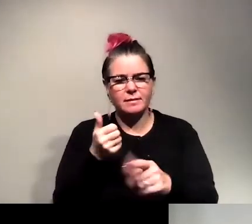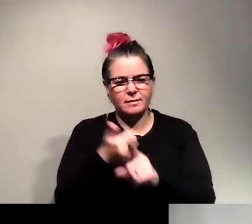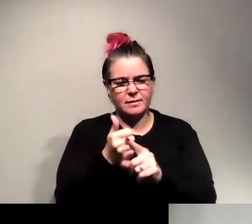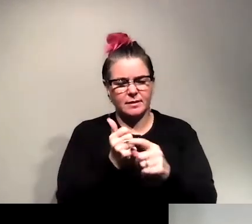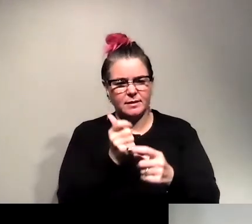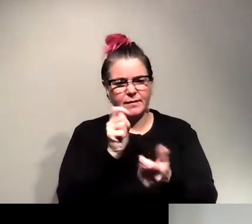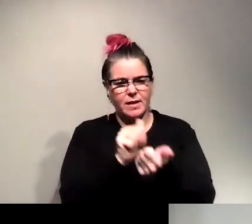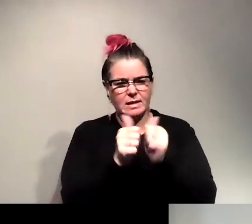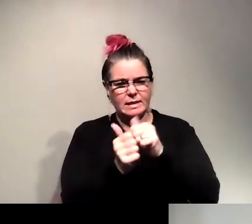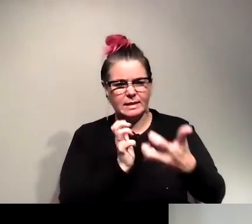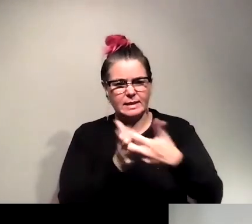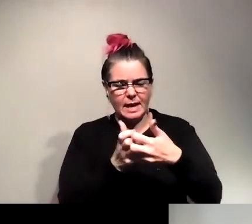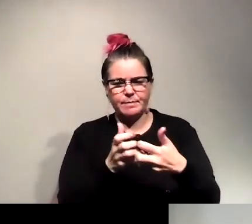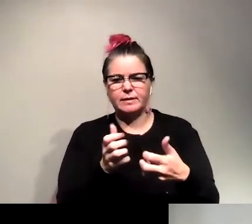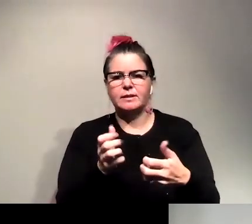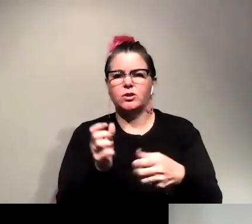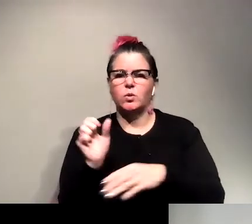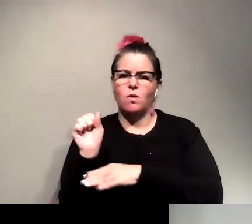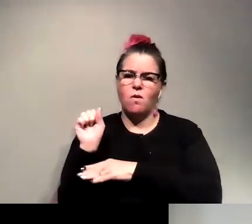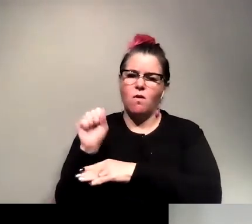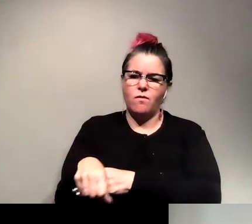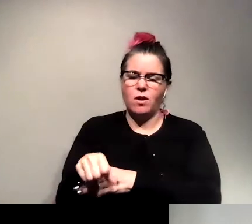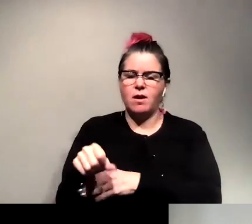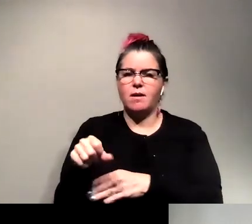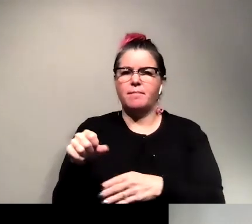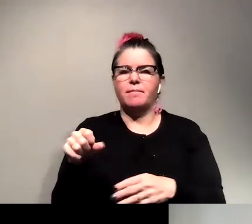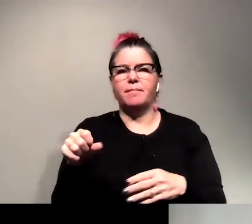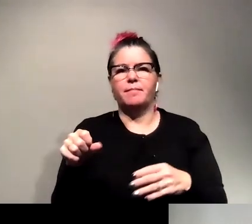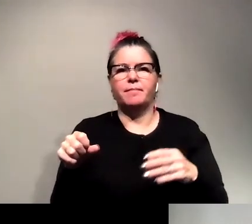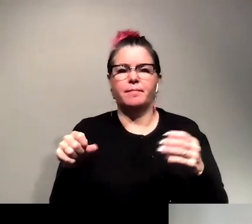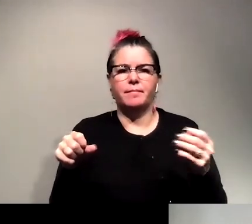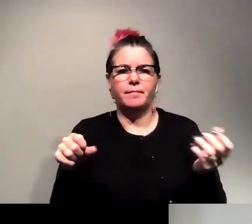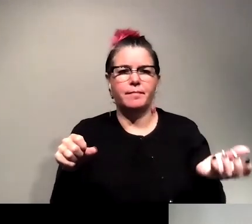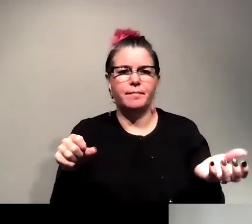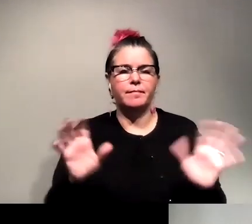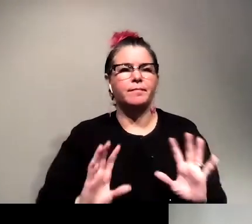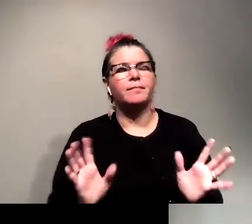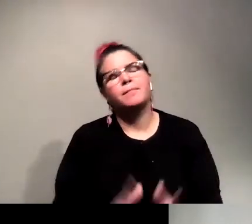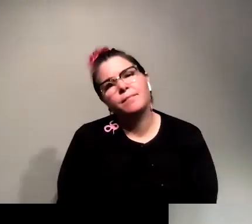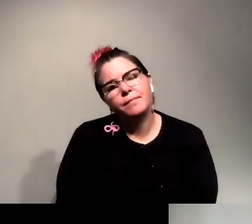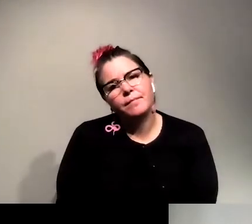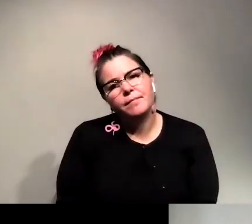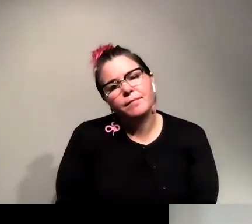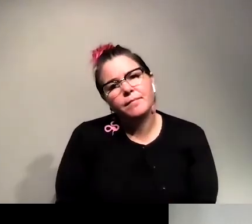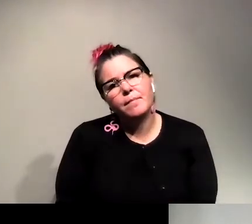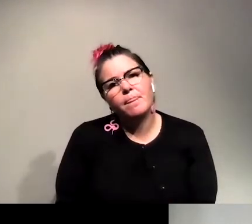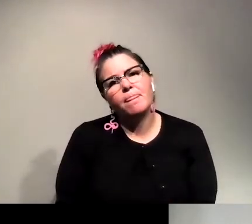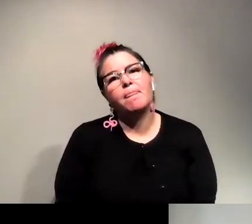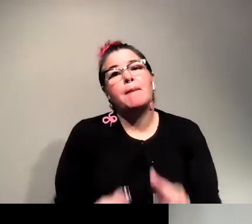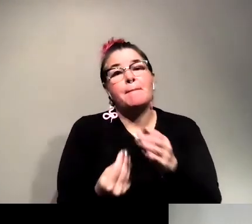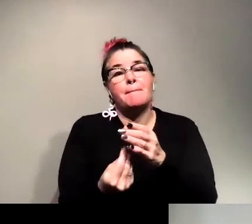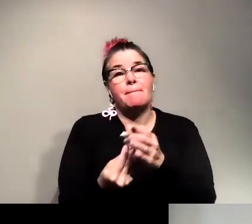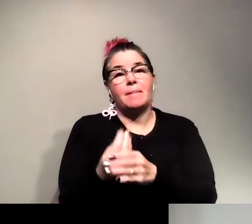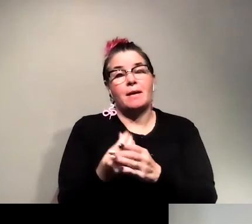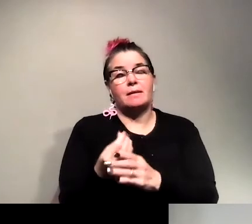any mechanisms to overcome the effects? Have plants adapted or do they have any mechanisms to overcome the